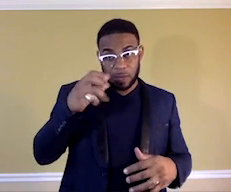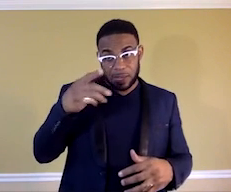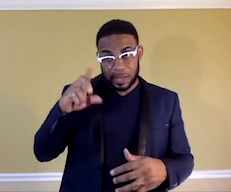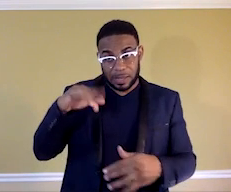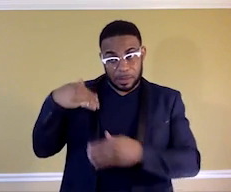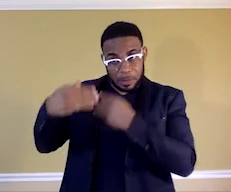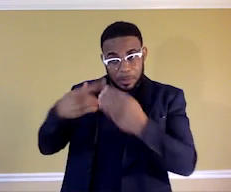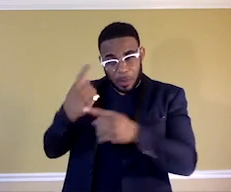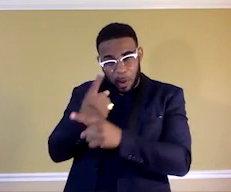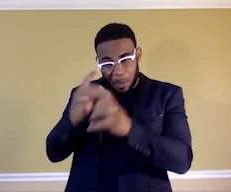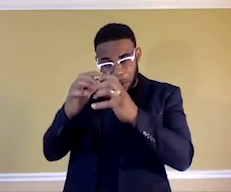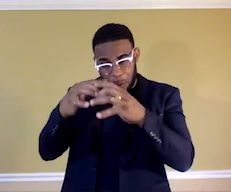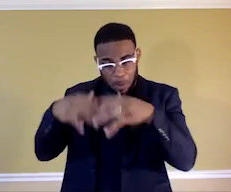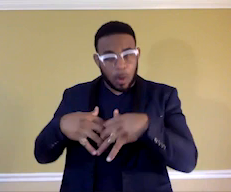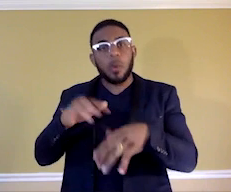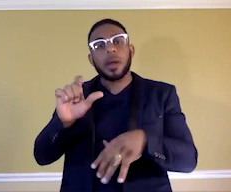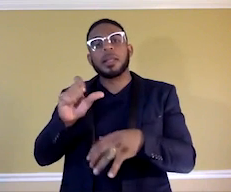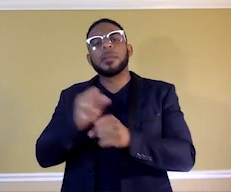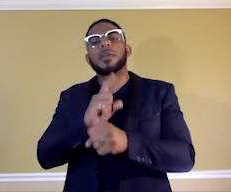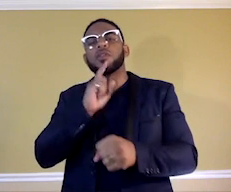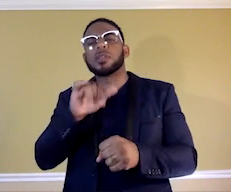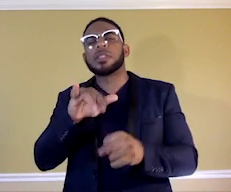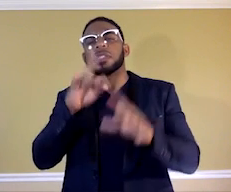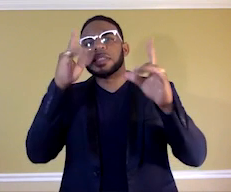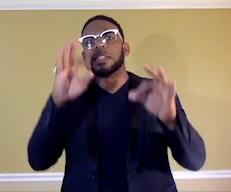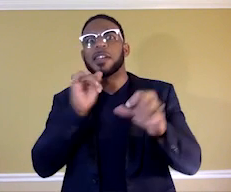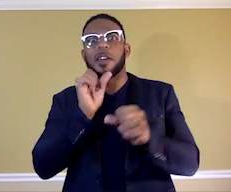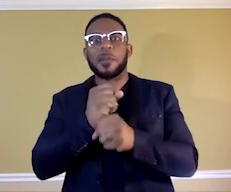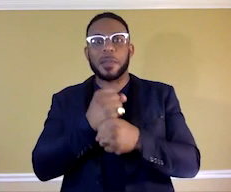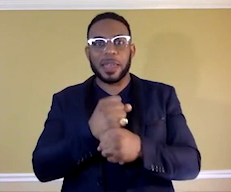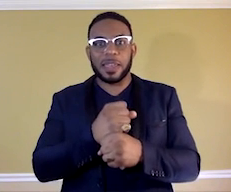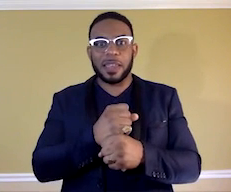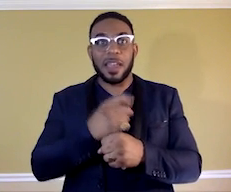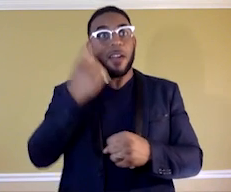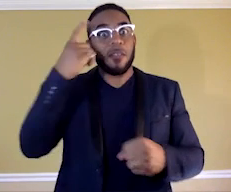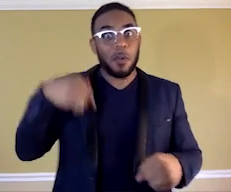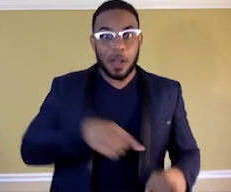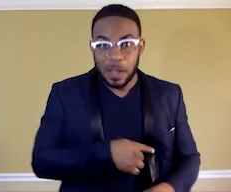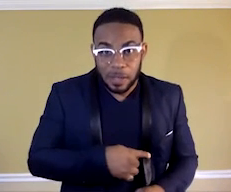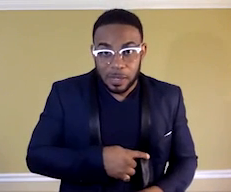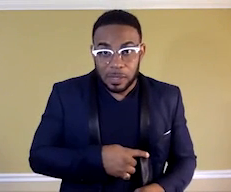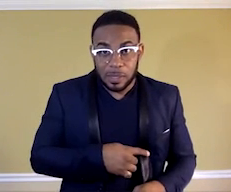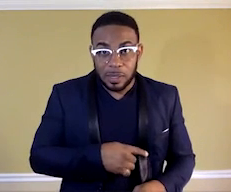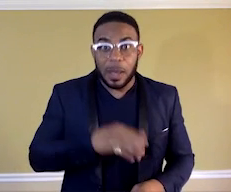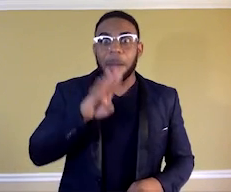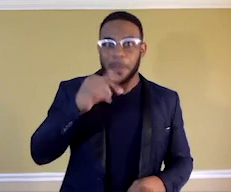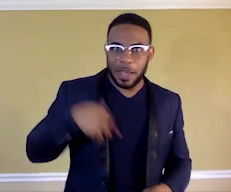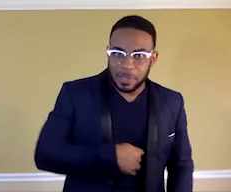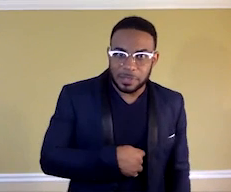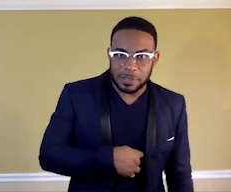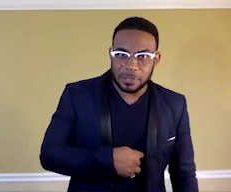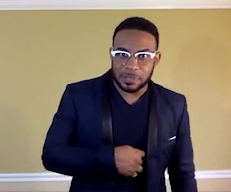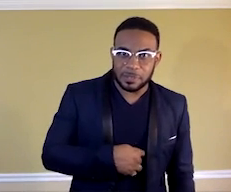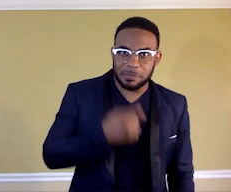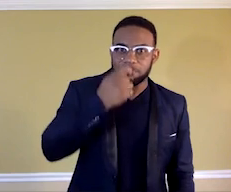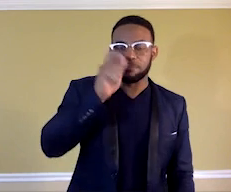to be properly dismantled, we need to ensure that decisions are made for us, by us.